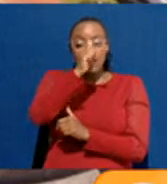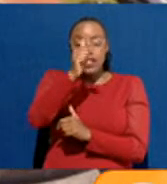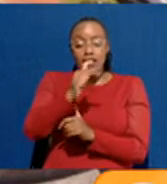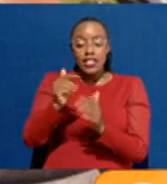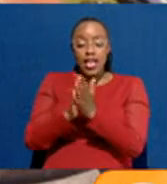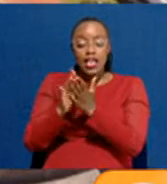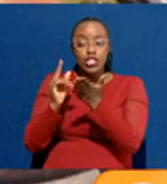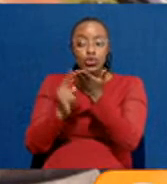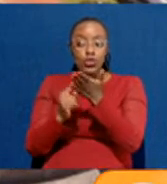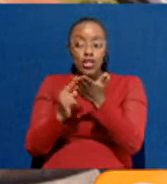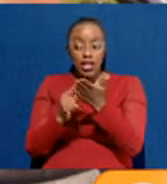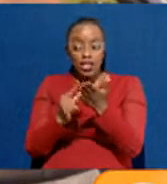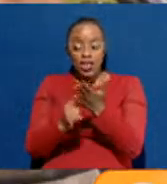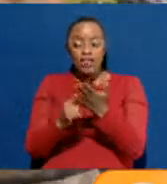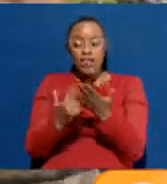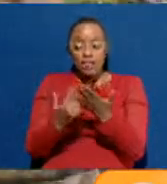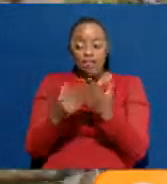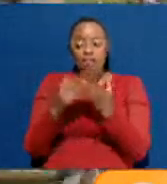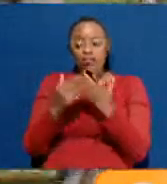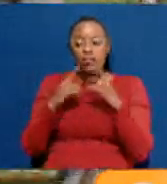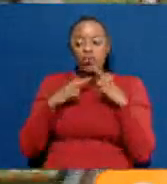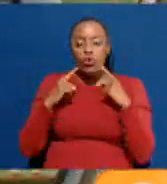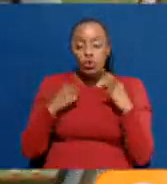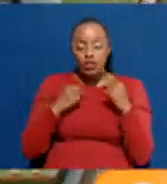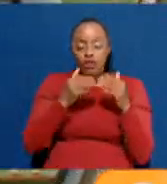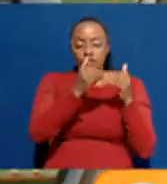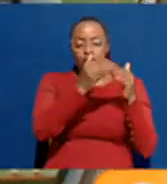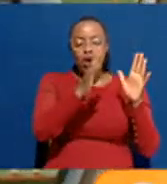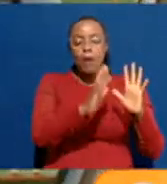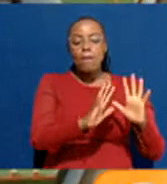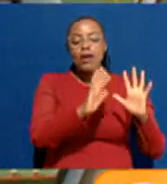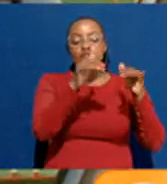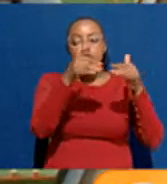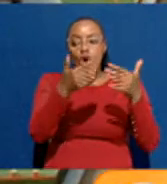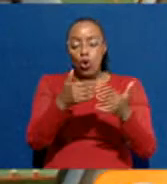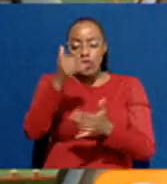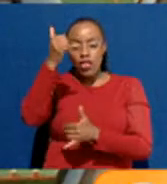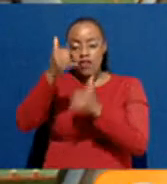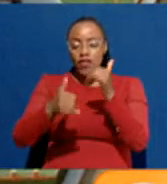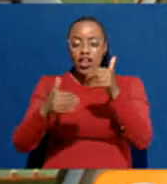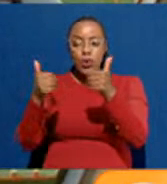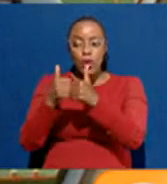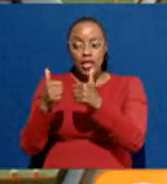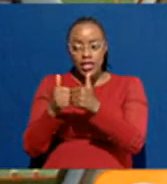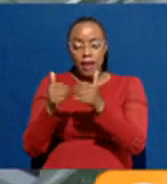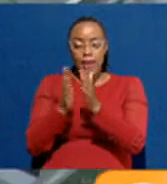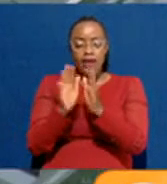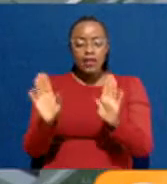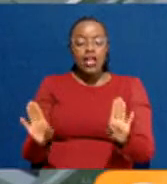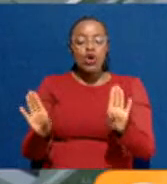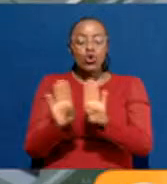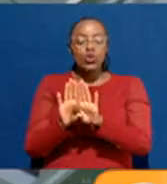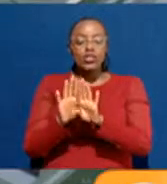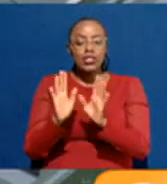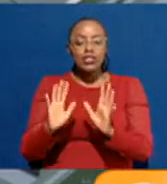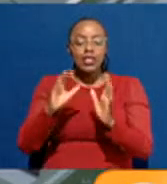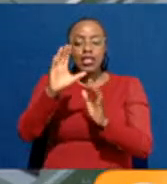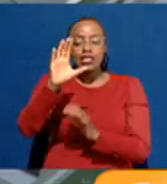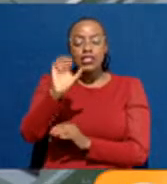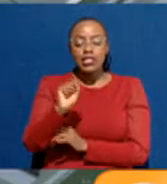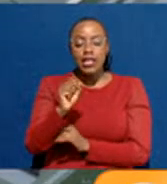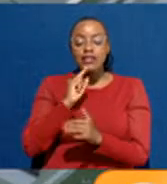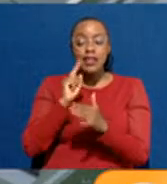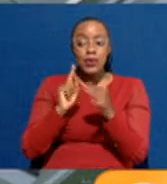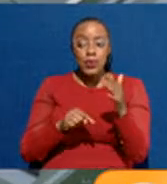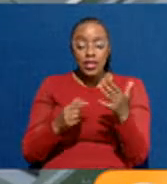and Uganda for the chance to host either the opening ceremony or the finals and the closing ceremony. CS Namwamba